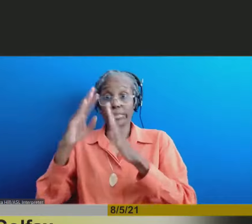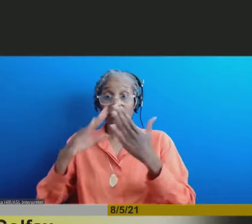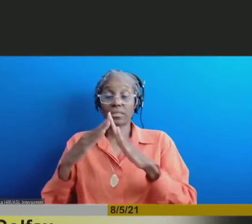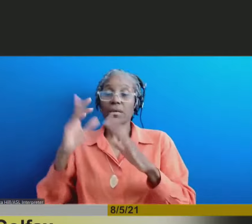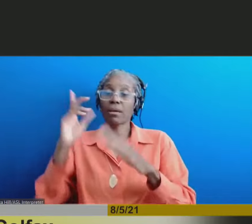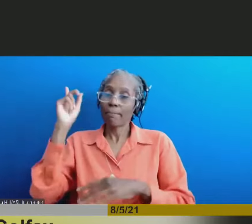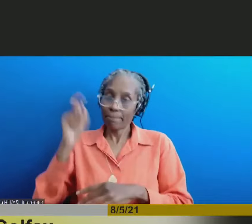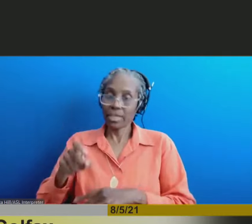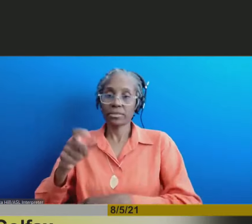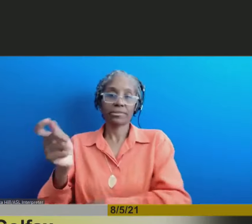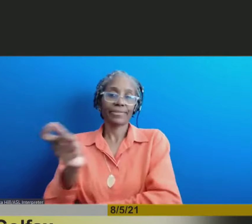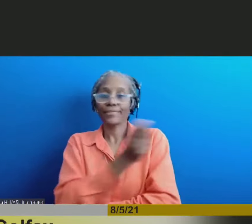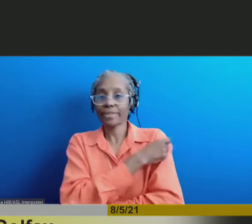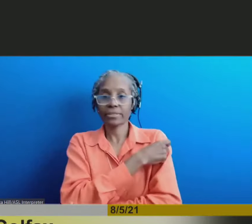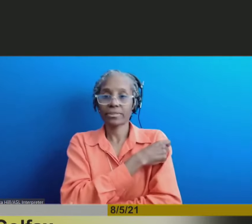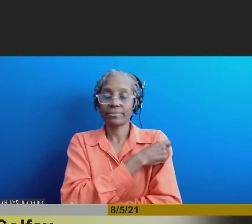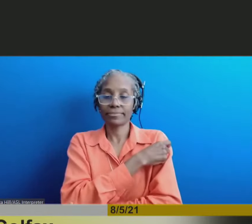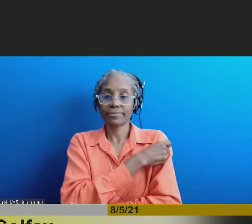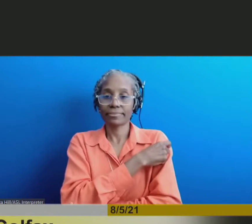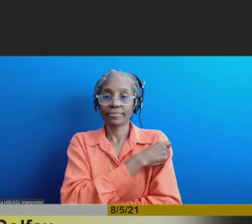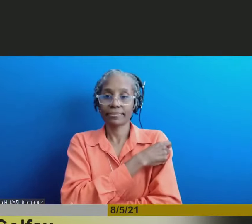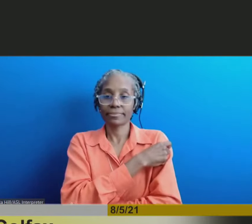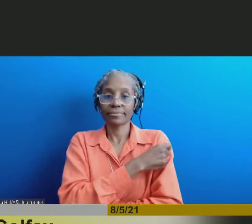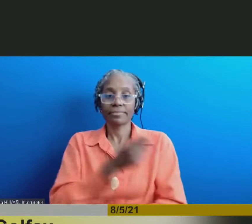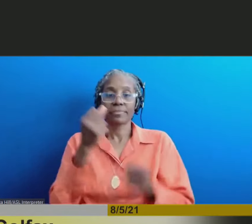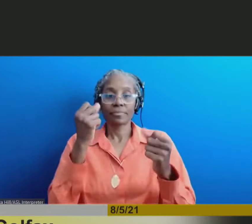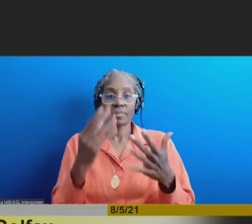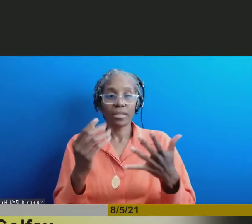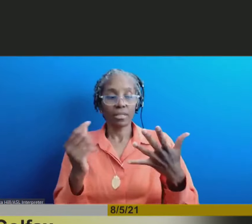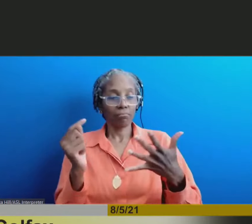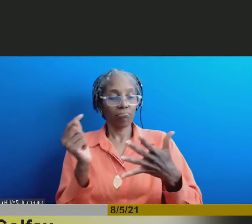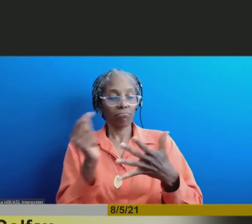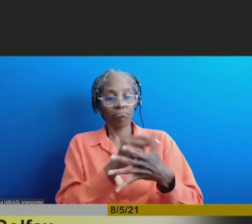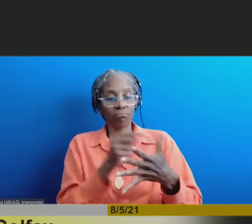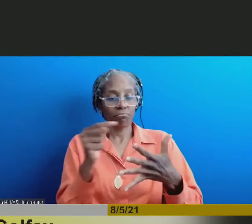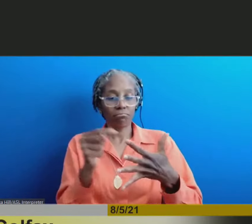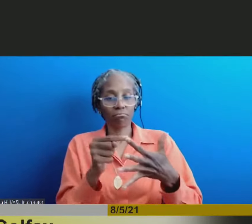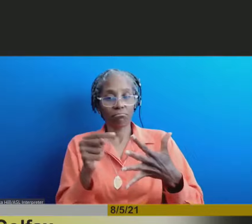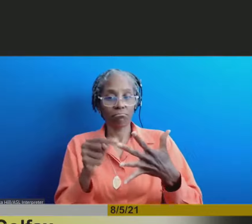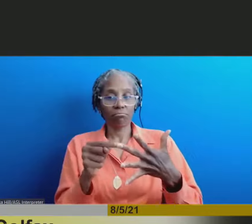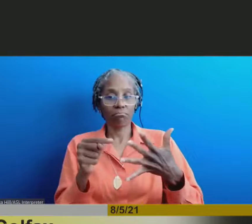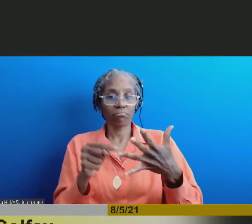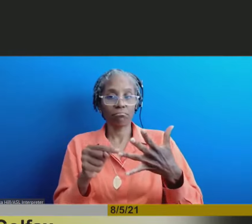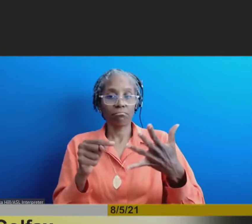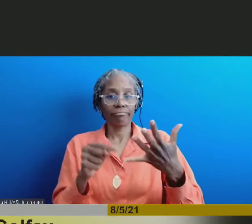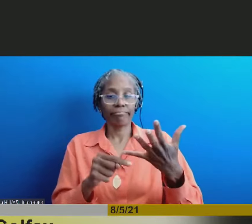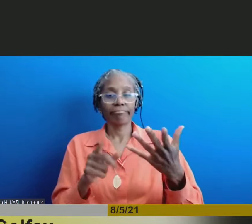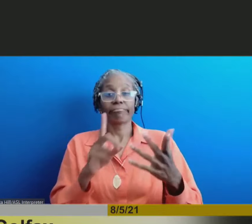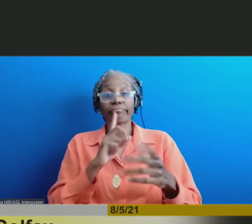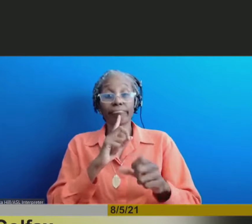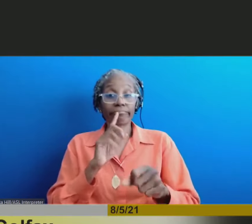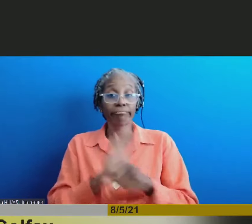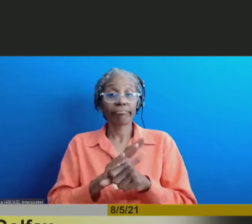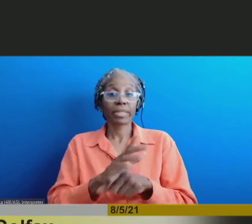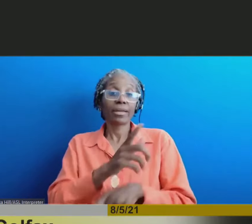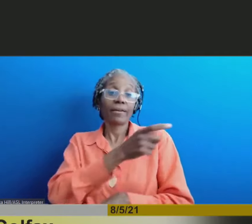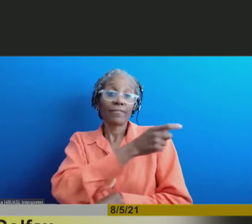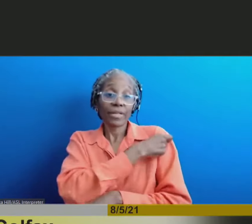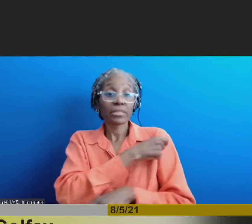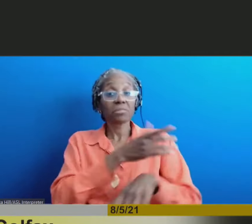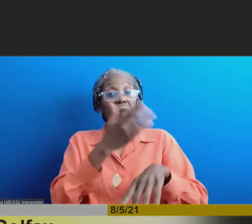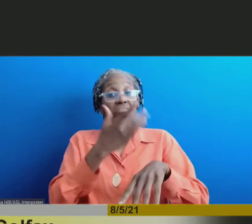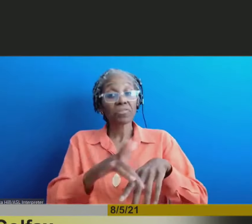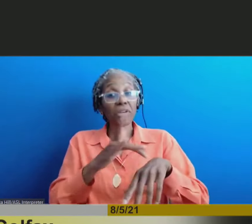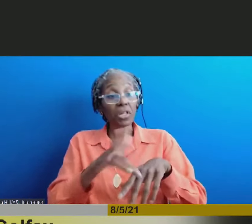vaccinated. So there's multiple steps to ensure that we make vaccines as available